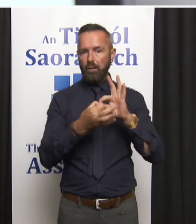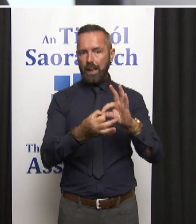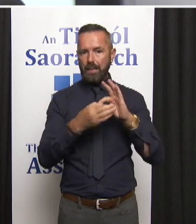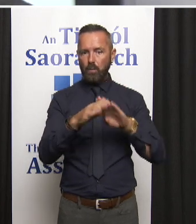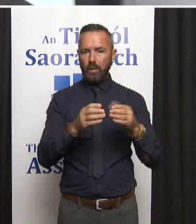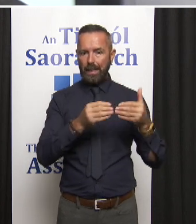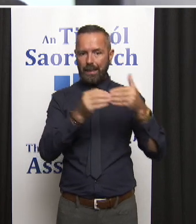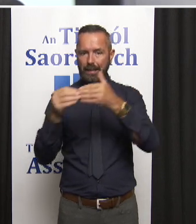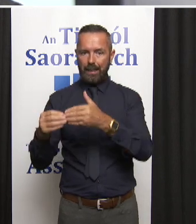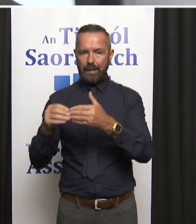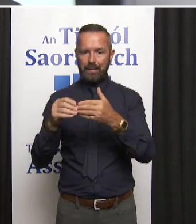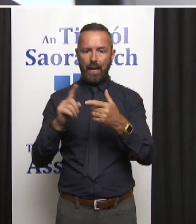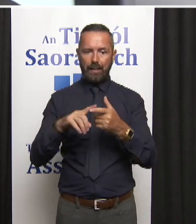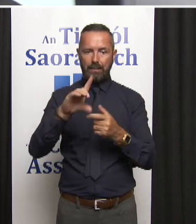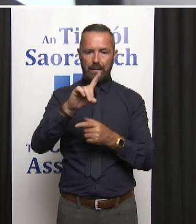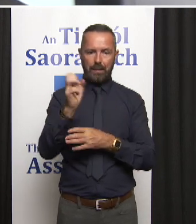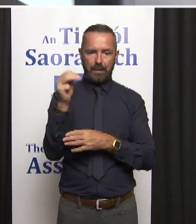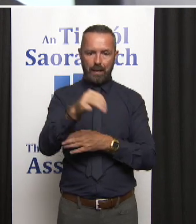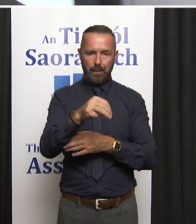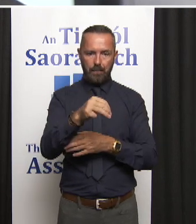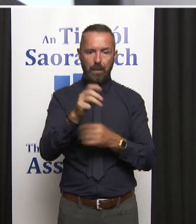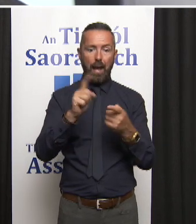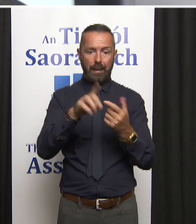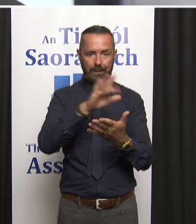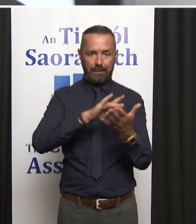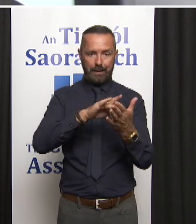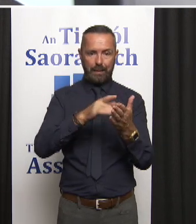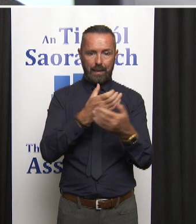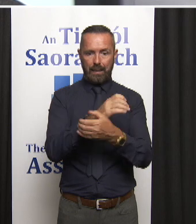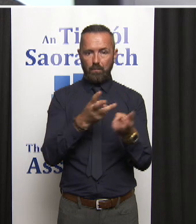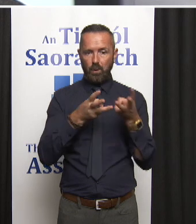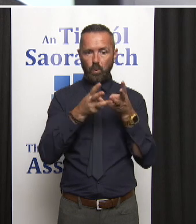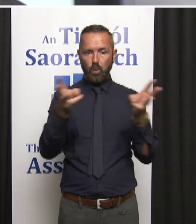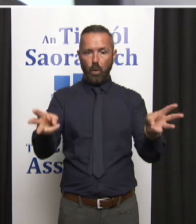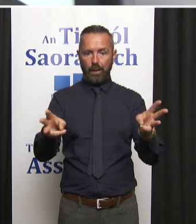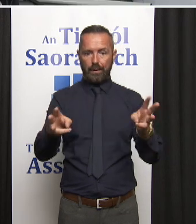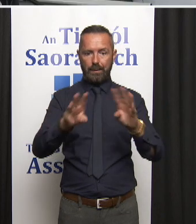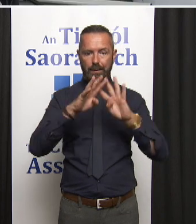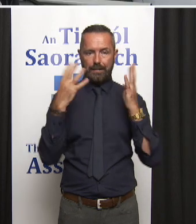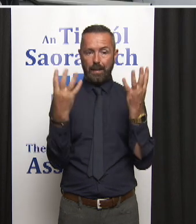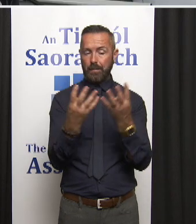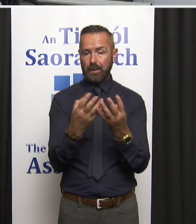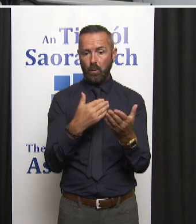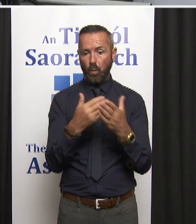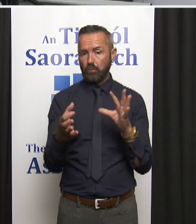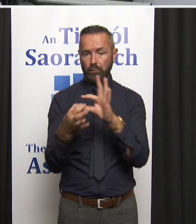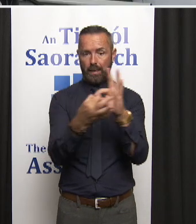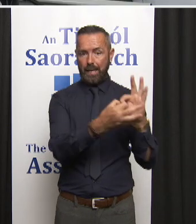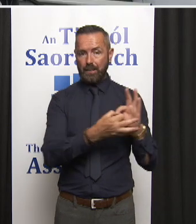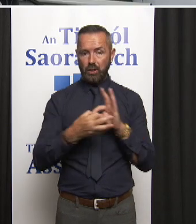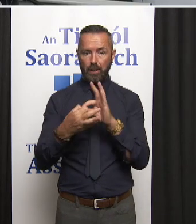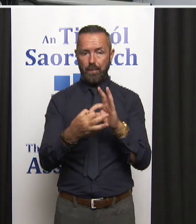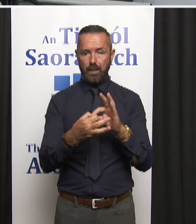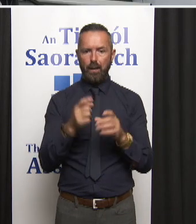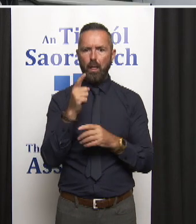local authorities and the directly elected mayor and the city and county-wide assembly? And would those